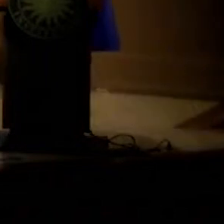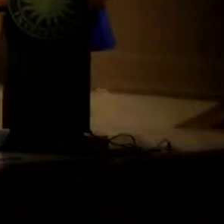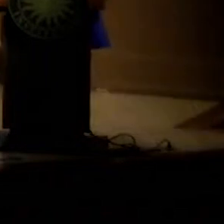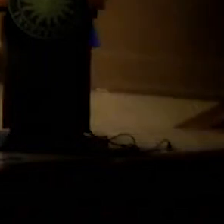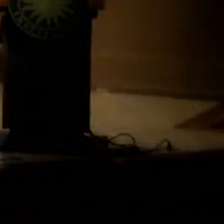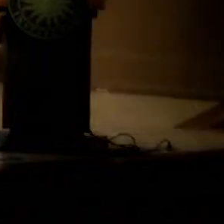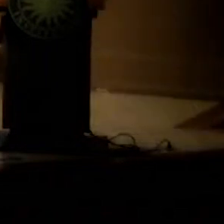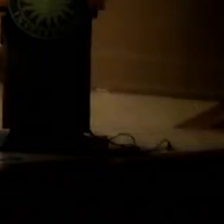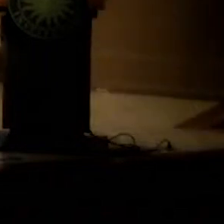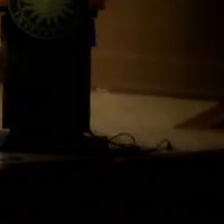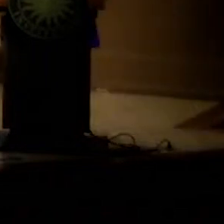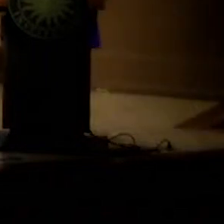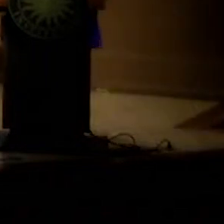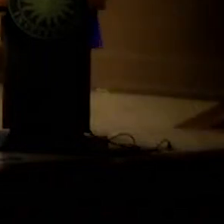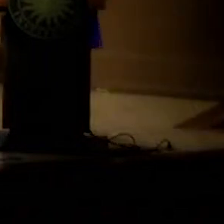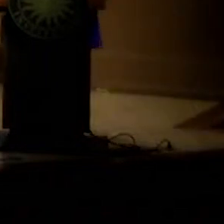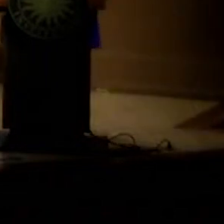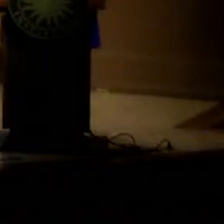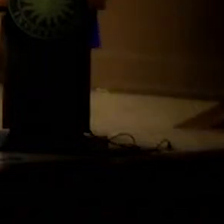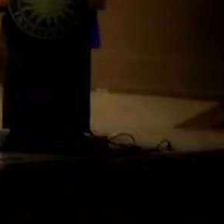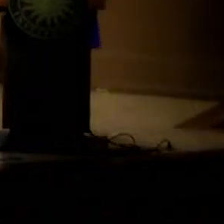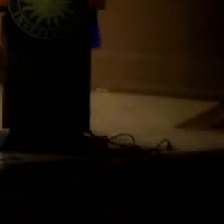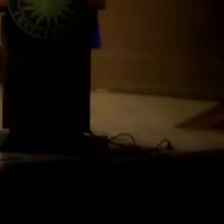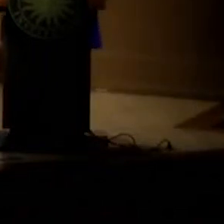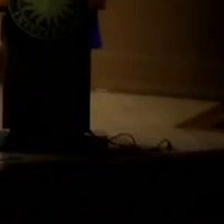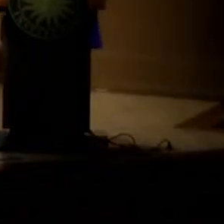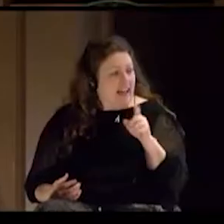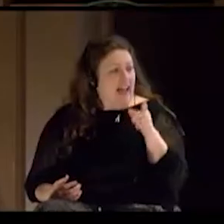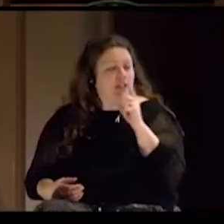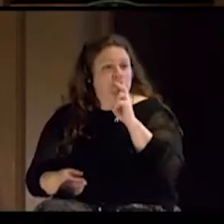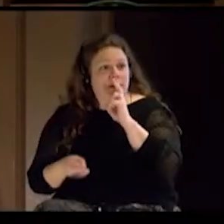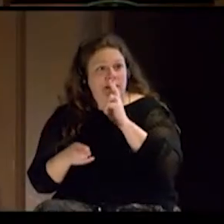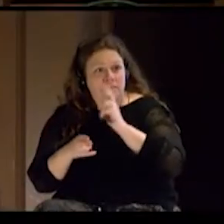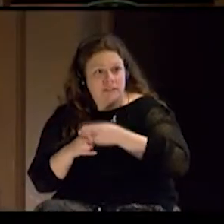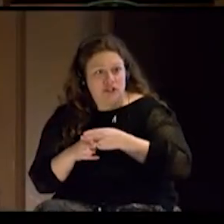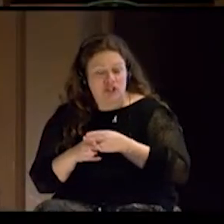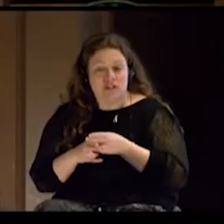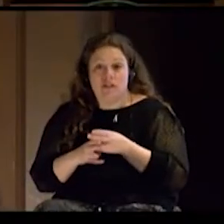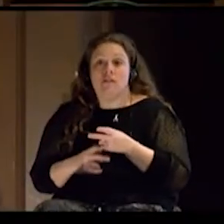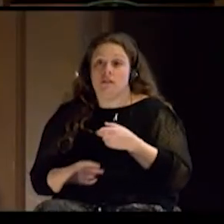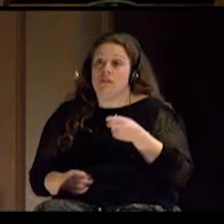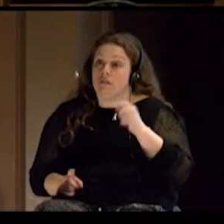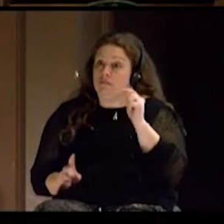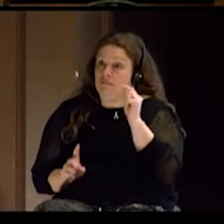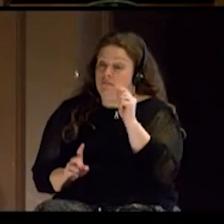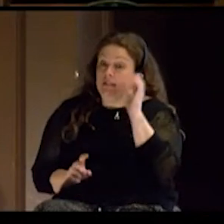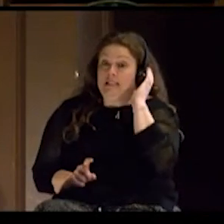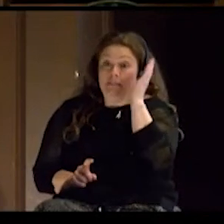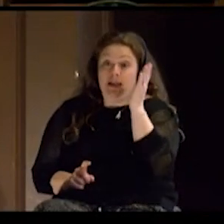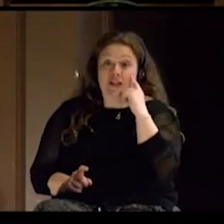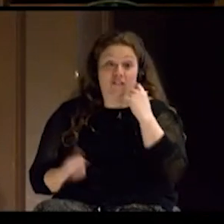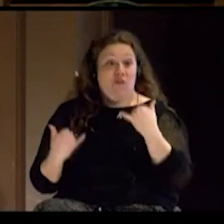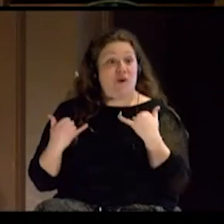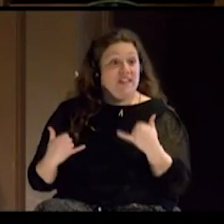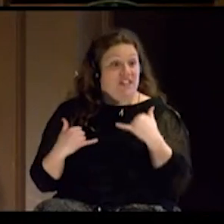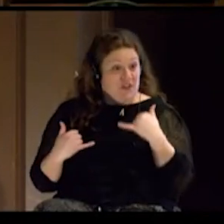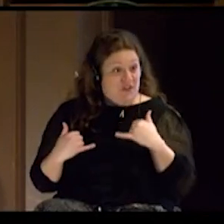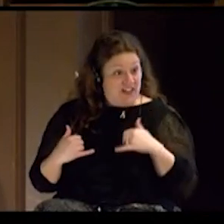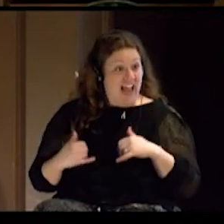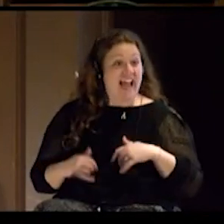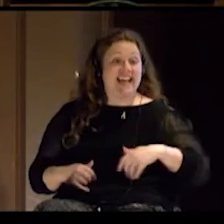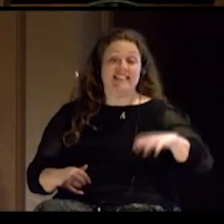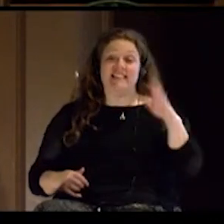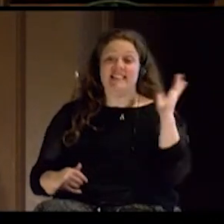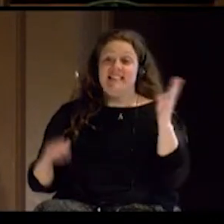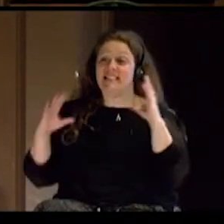Thank you so much, Ellen. It's, as she mentioned, the speakers for today's symposium are all examples